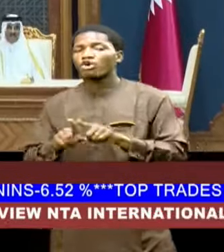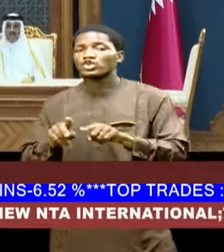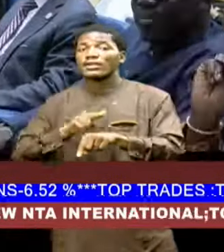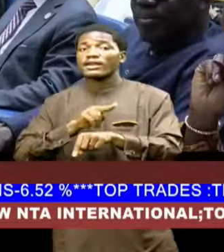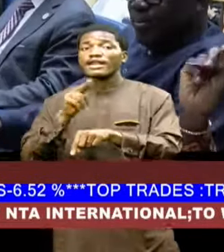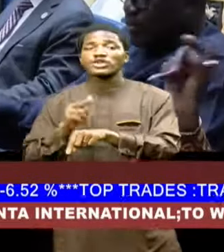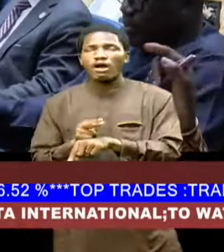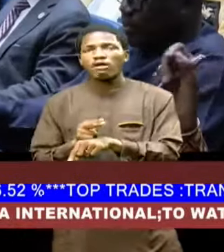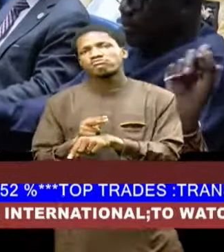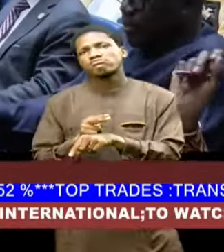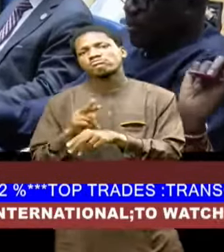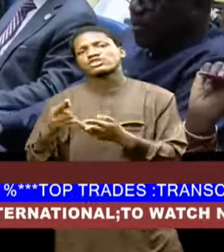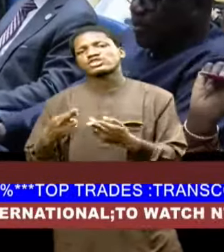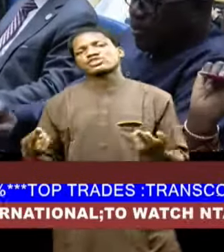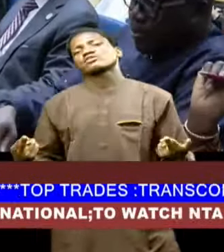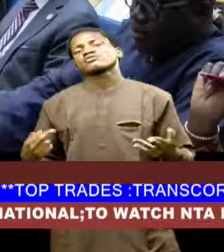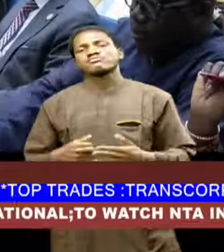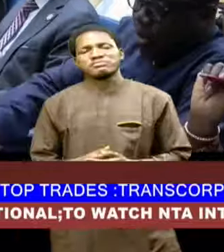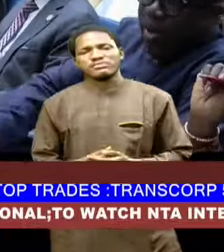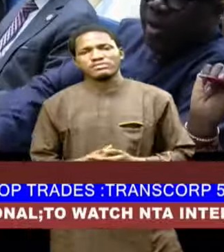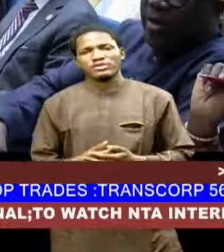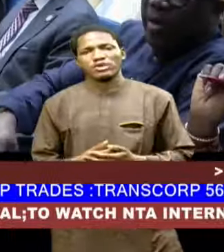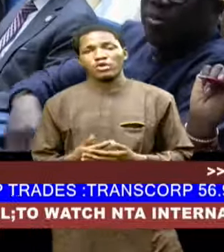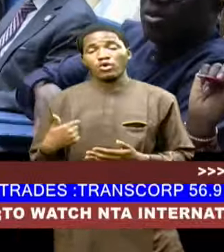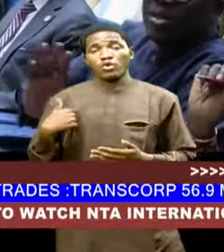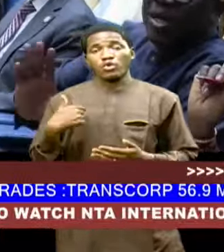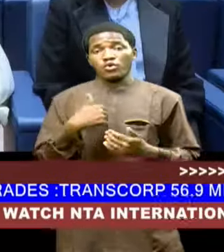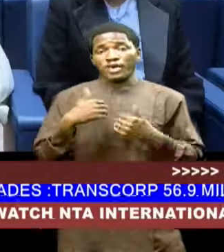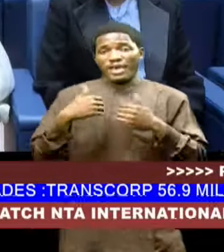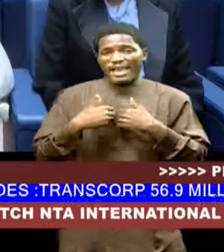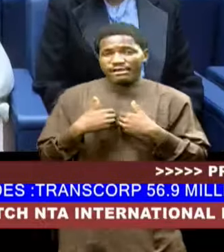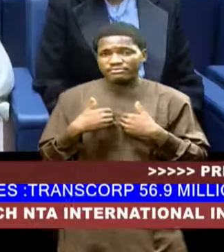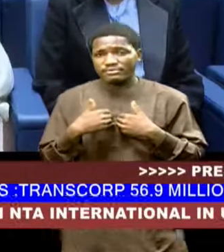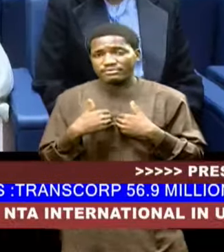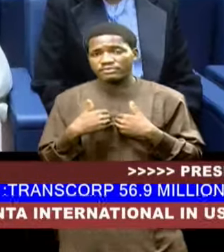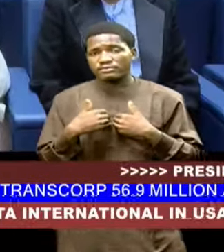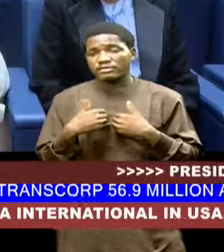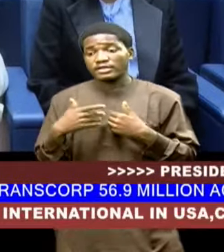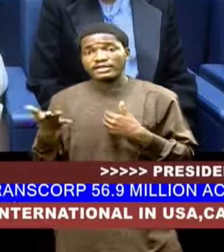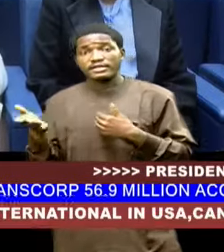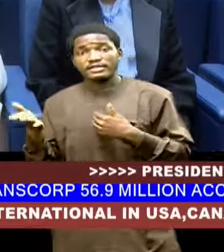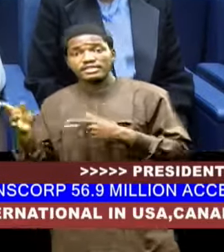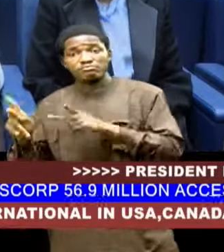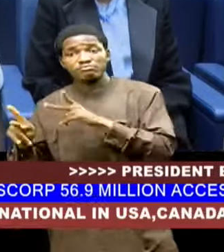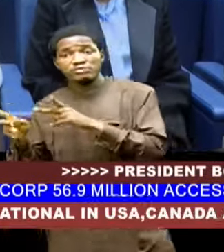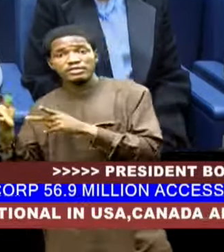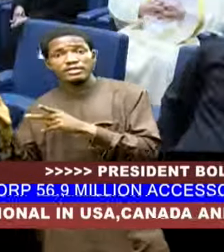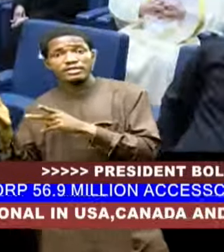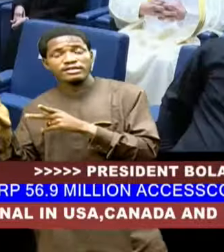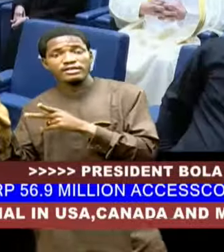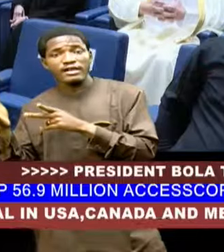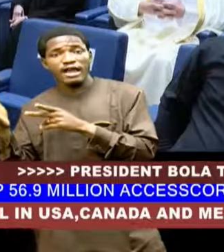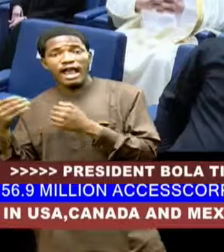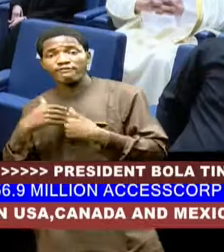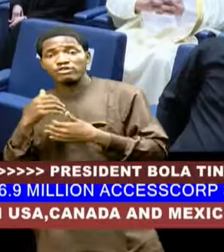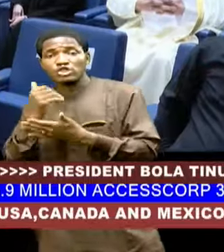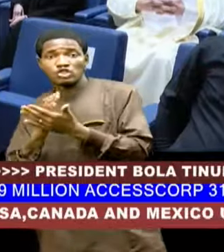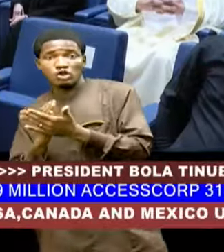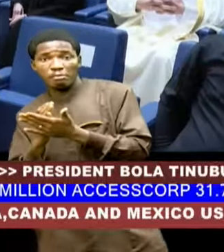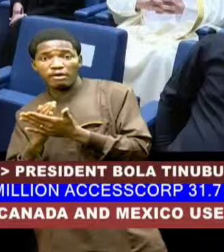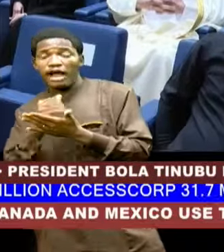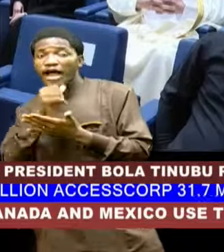are agri products that are required here in Qatar. Nigerians can take advantage of